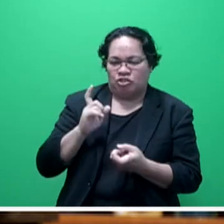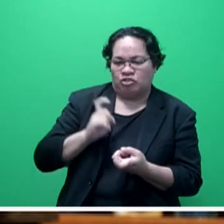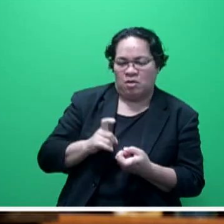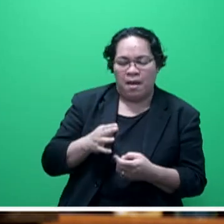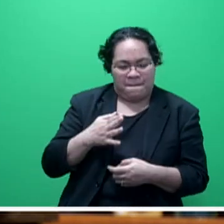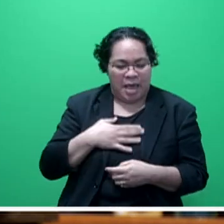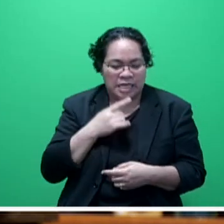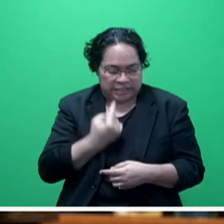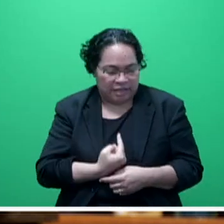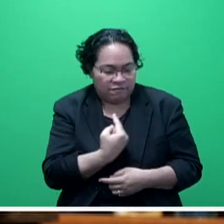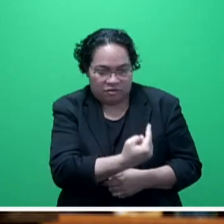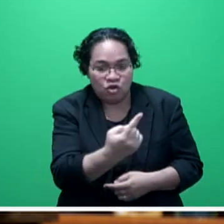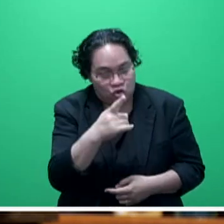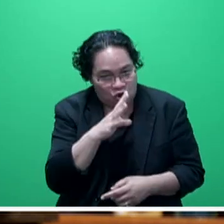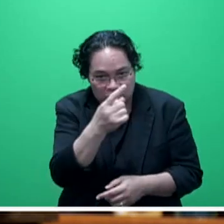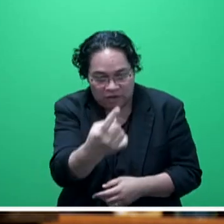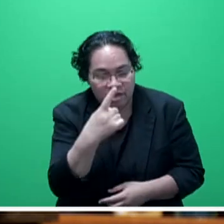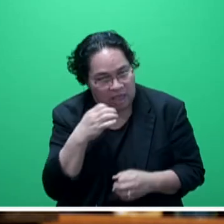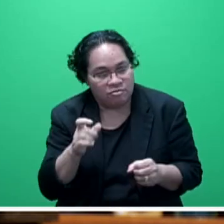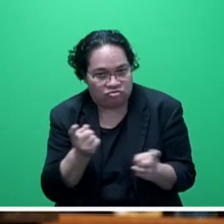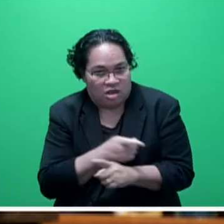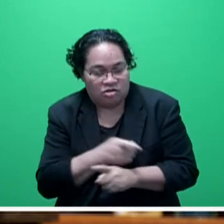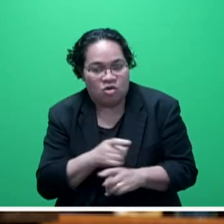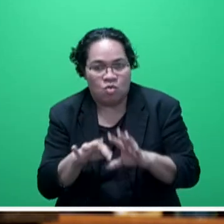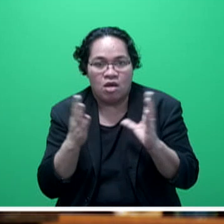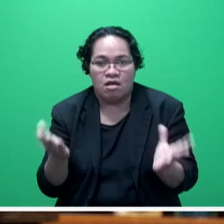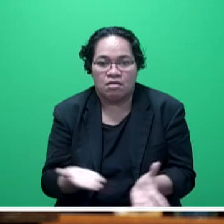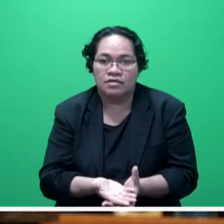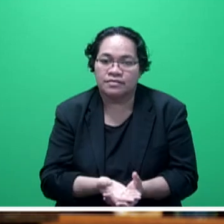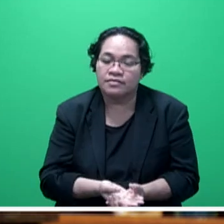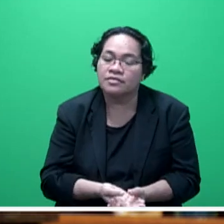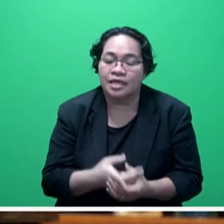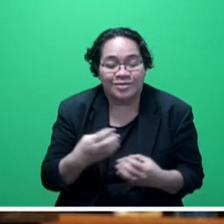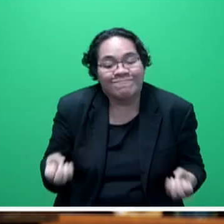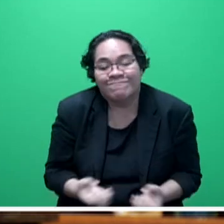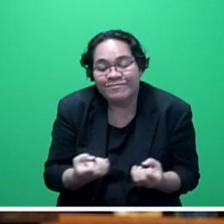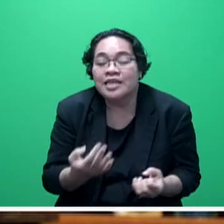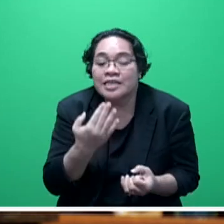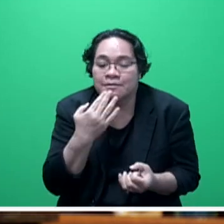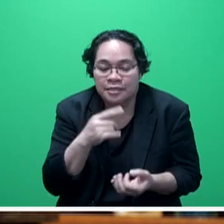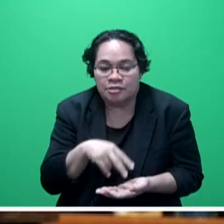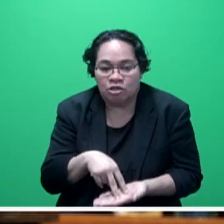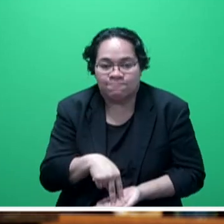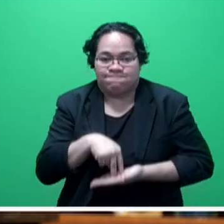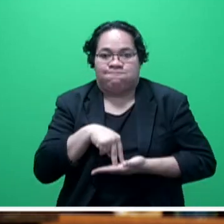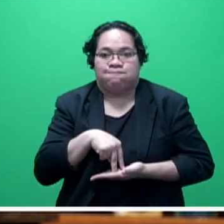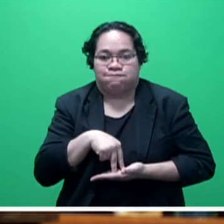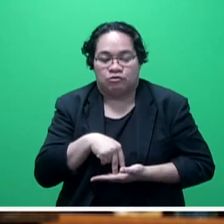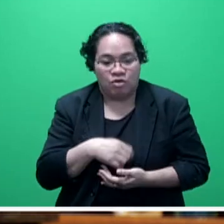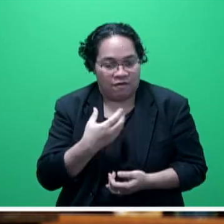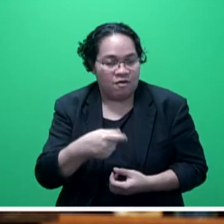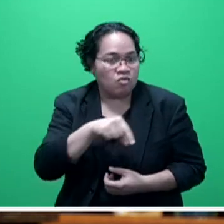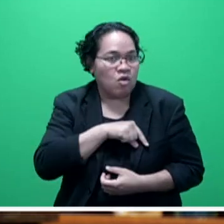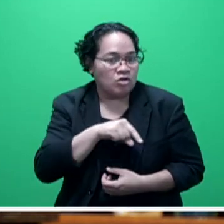make a change in this world. Therefore, I urge everyone to maintain the resilience, a quality